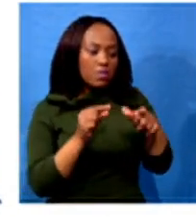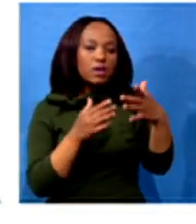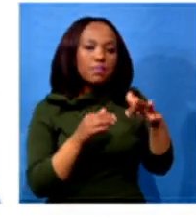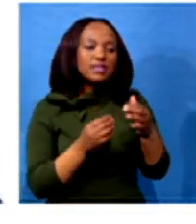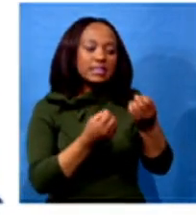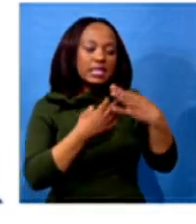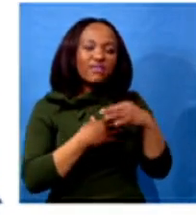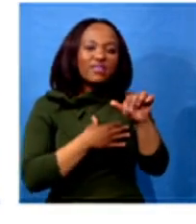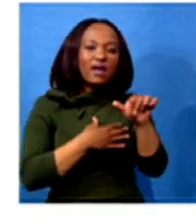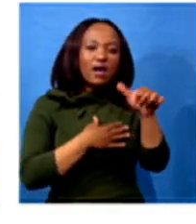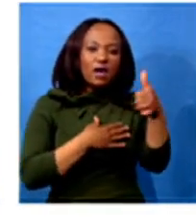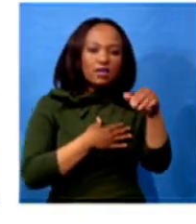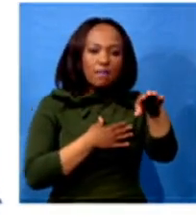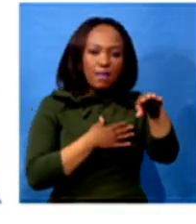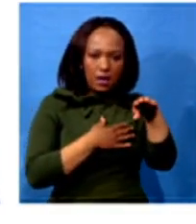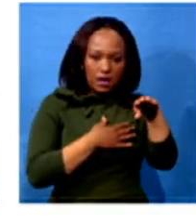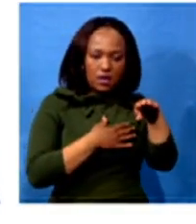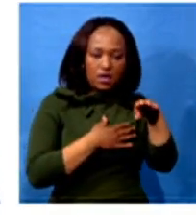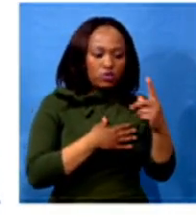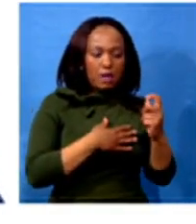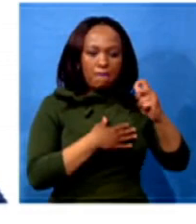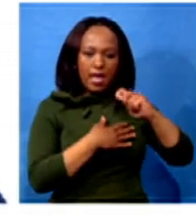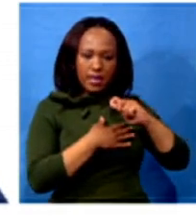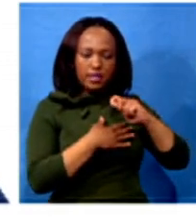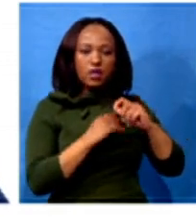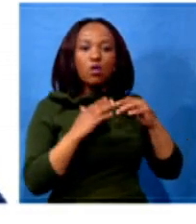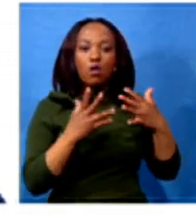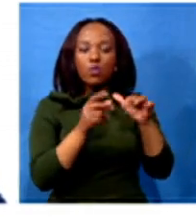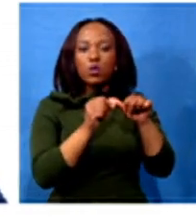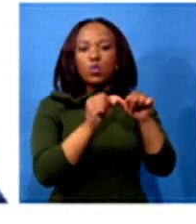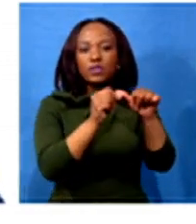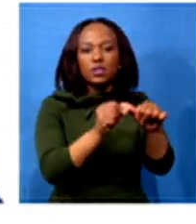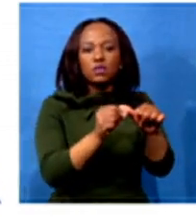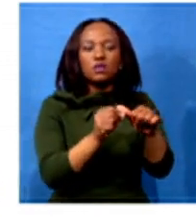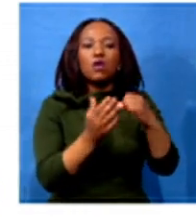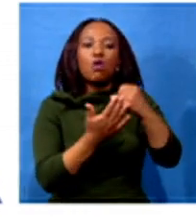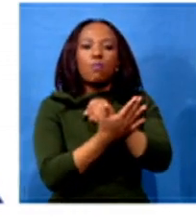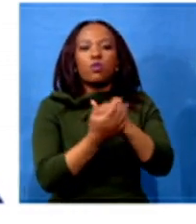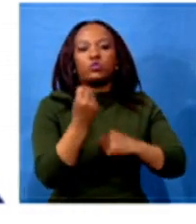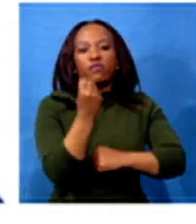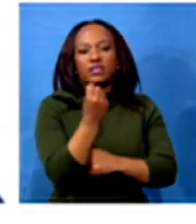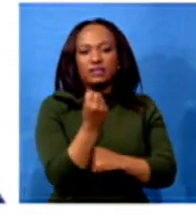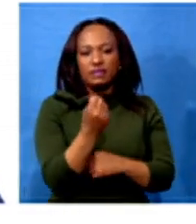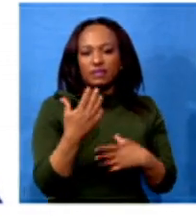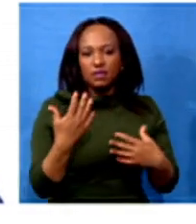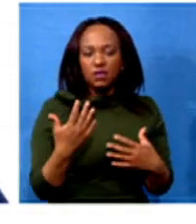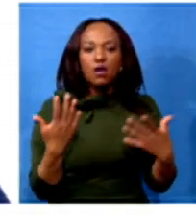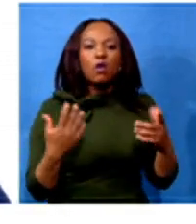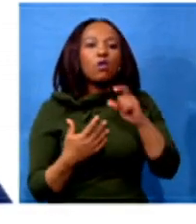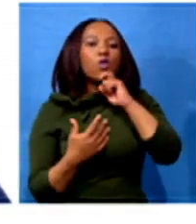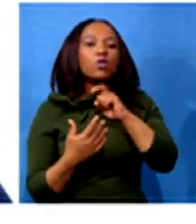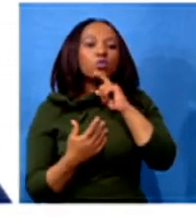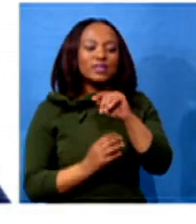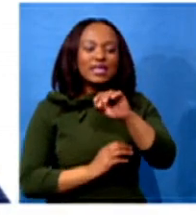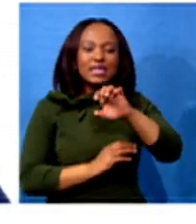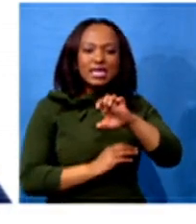bank that they want to be paid at, or for us to continue to pay them through the post office, or for us to use eCash,